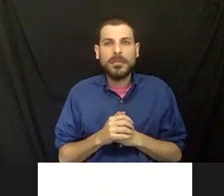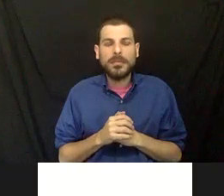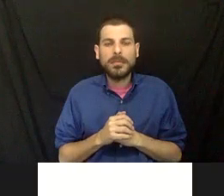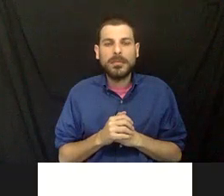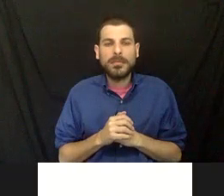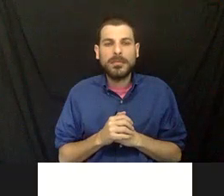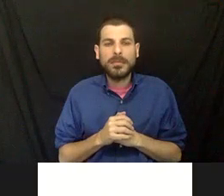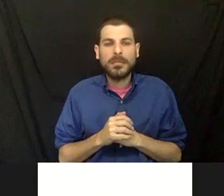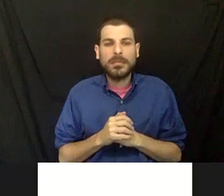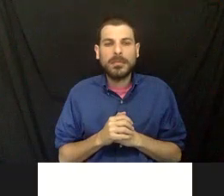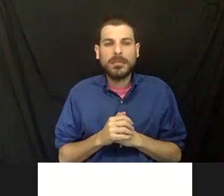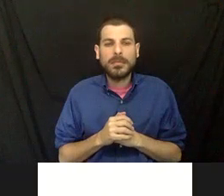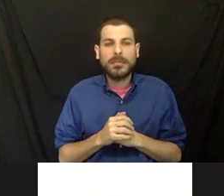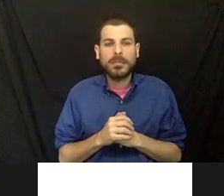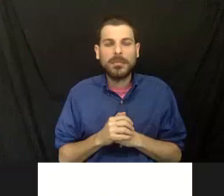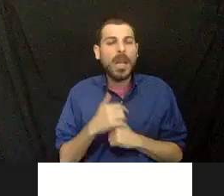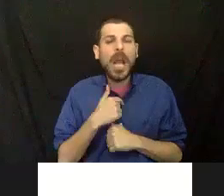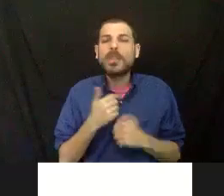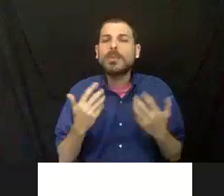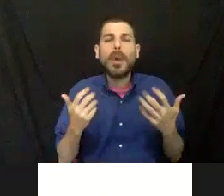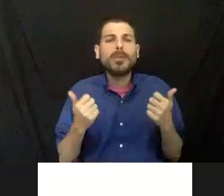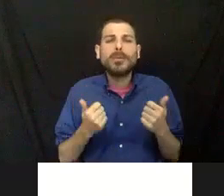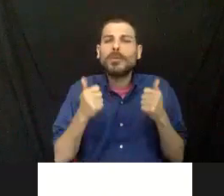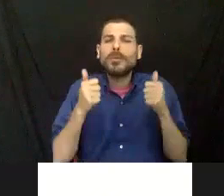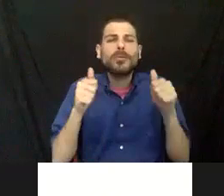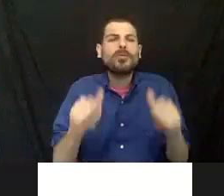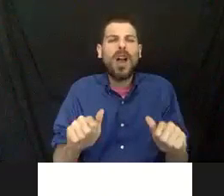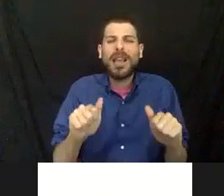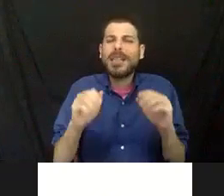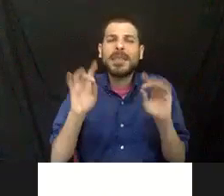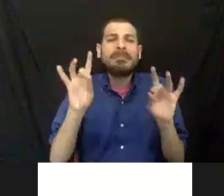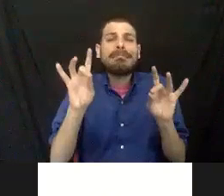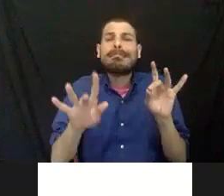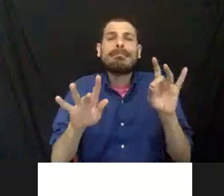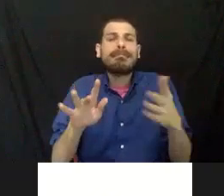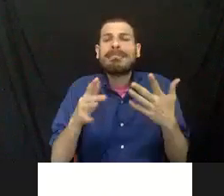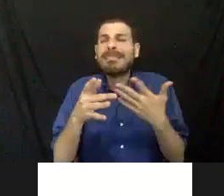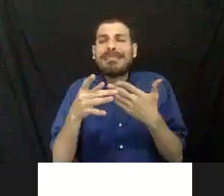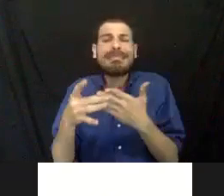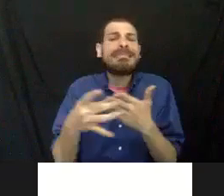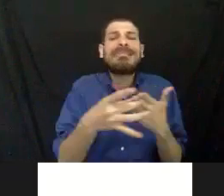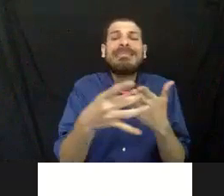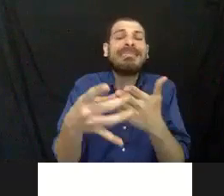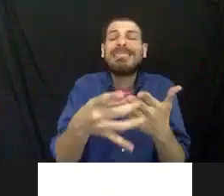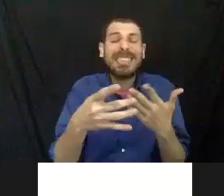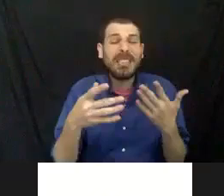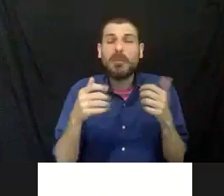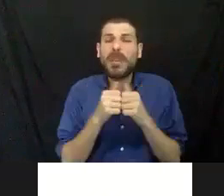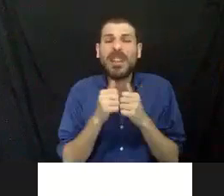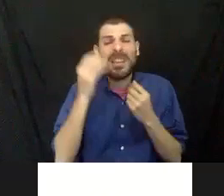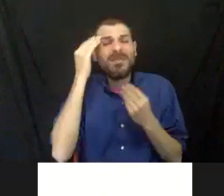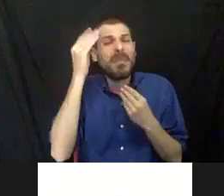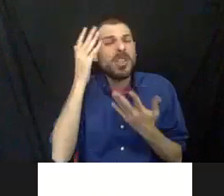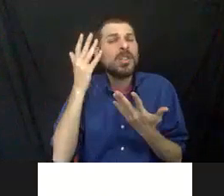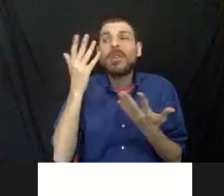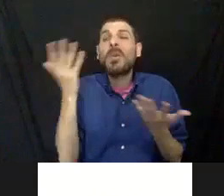just wanted to try to give everybody a roadmap of what was out there, so that, you know, if